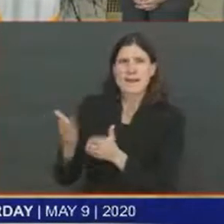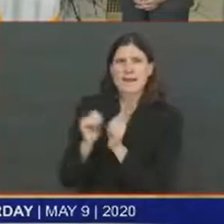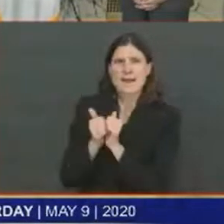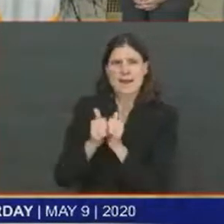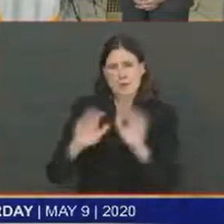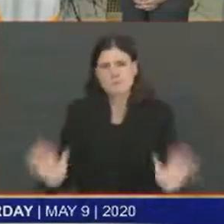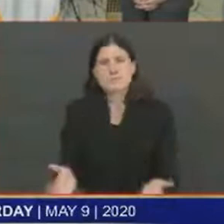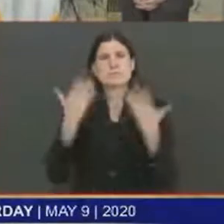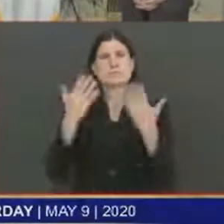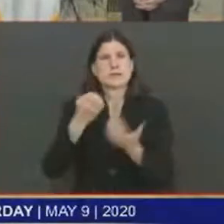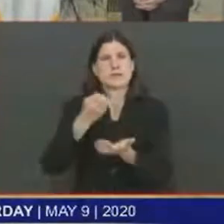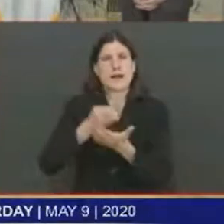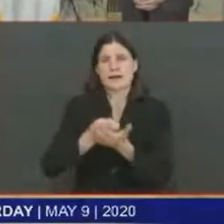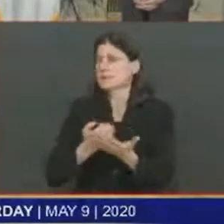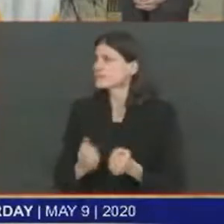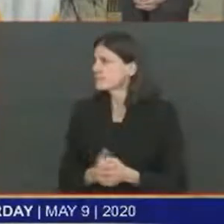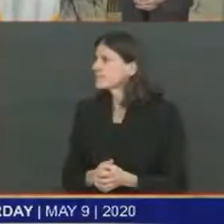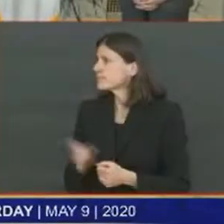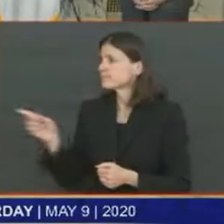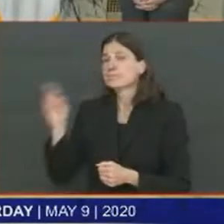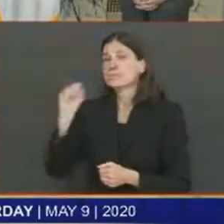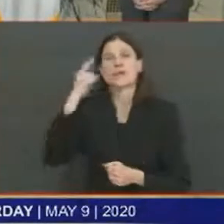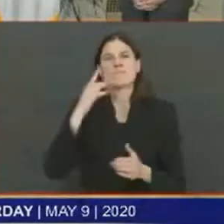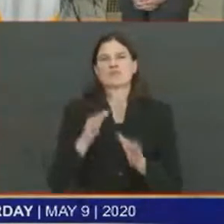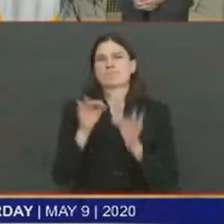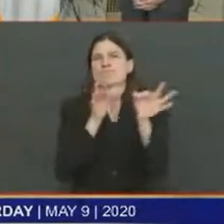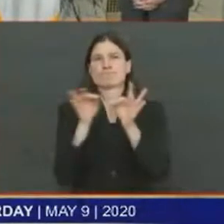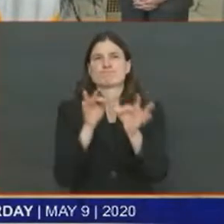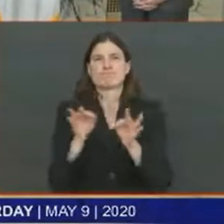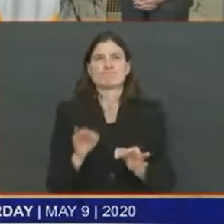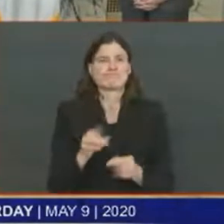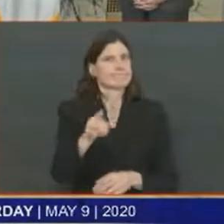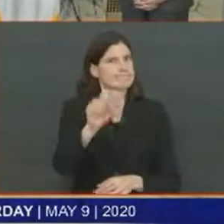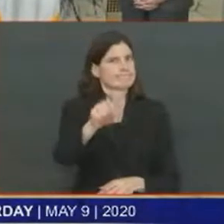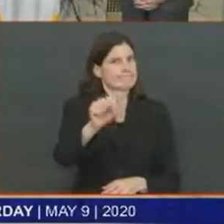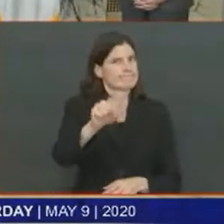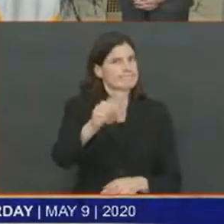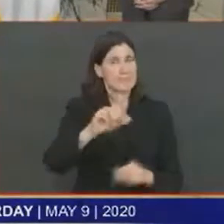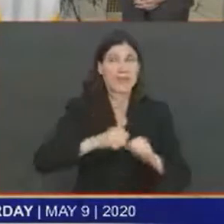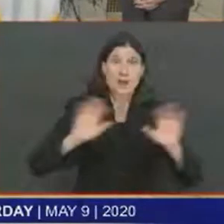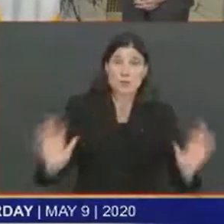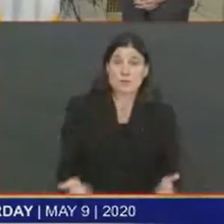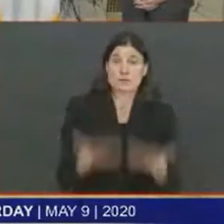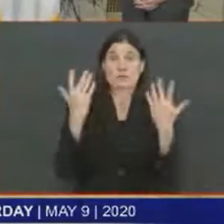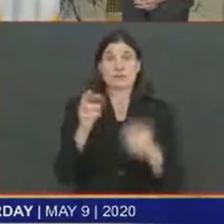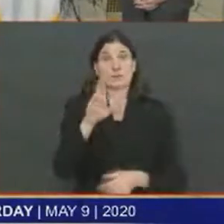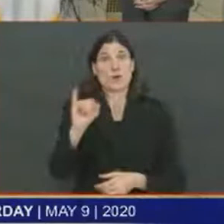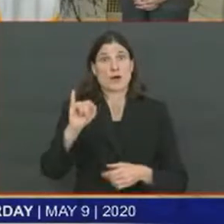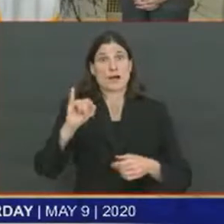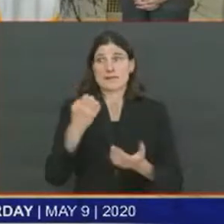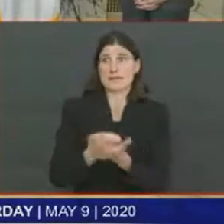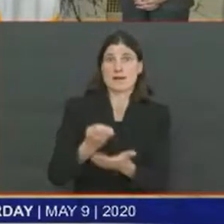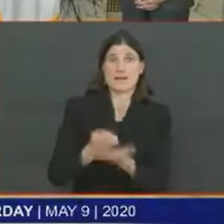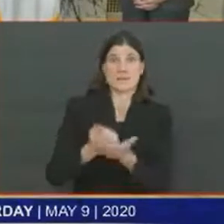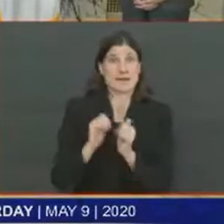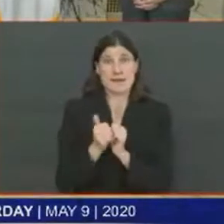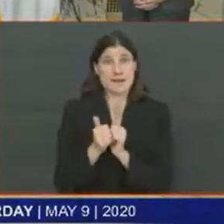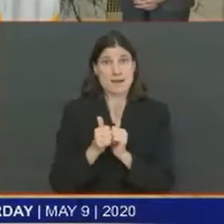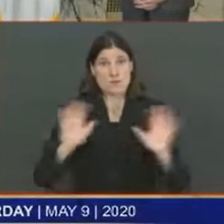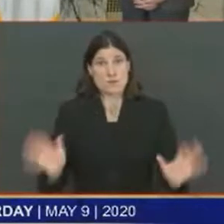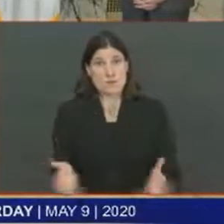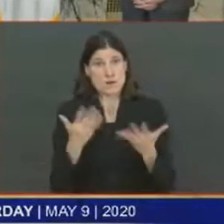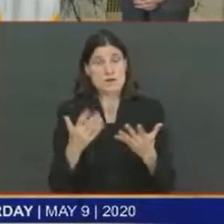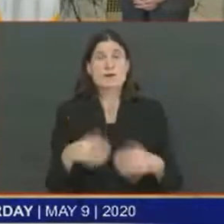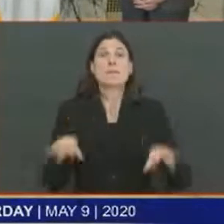say we're going to come out of it stronger than when we went into it. So in the process of standing up our